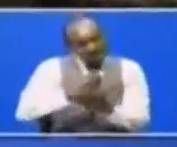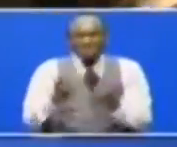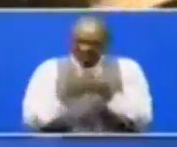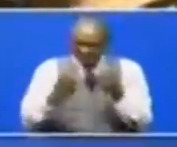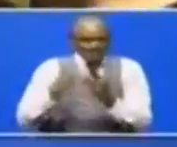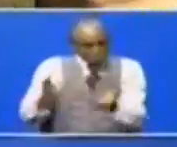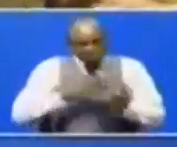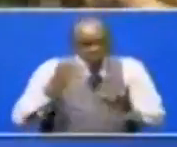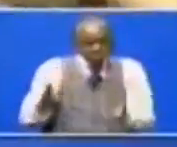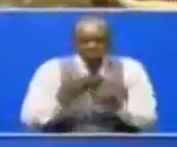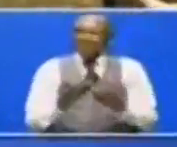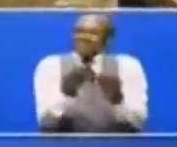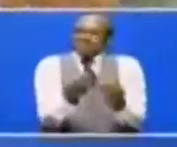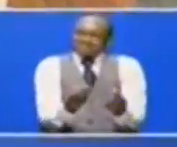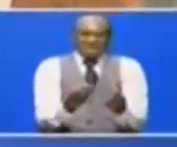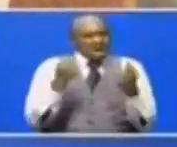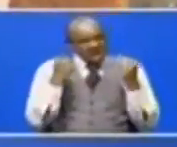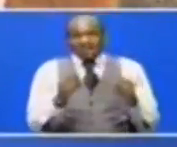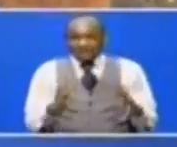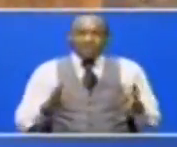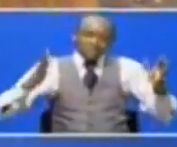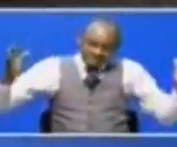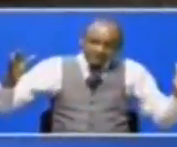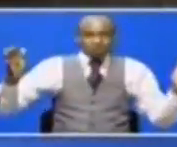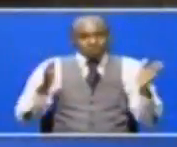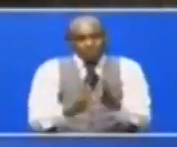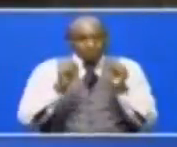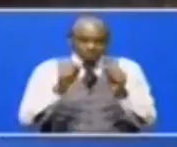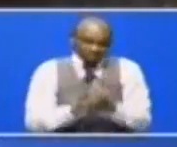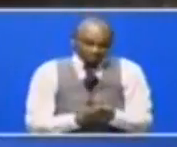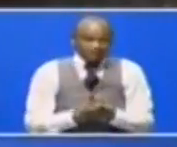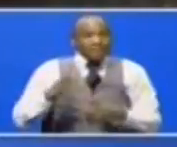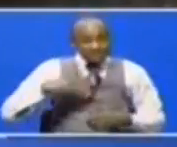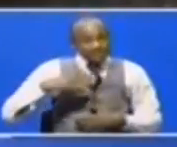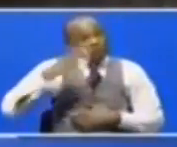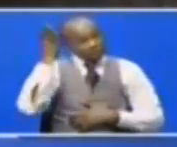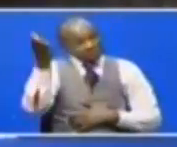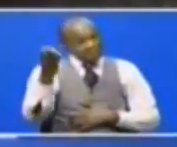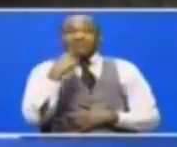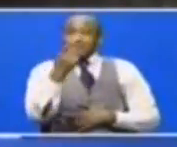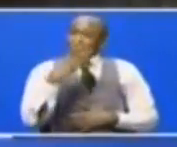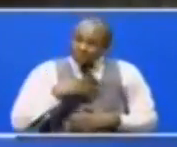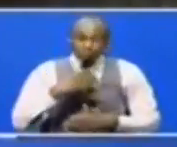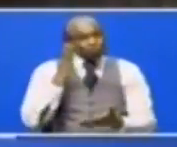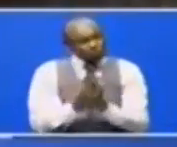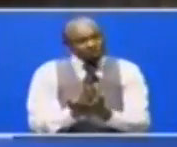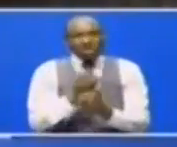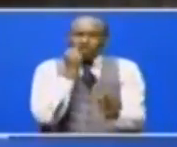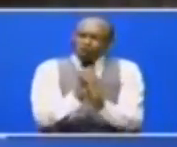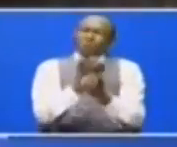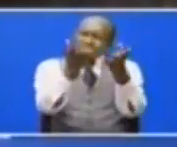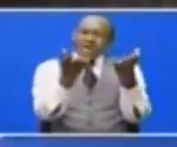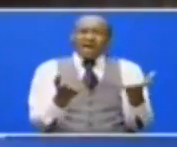quickly with little effort in a small or large pond. Wenye wako huko nje, sasa mimi naambia tu kweli, kazi sio ati